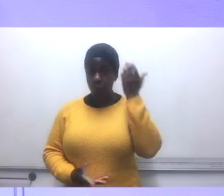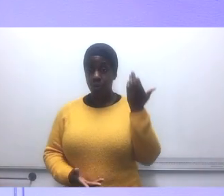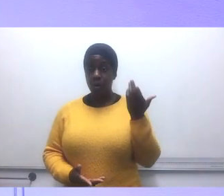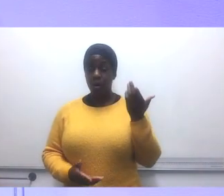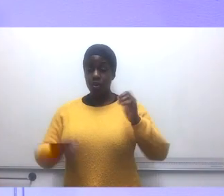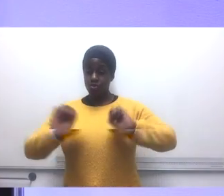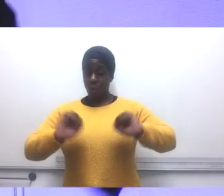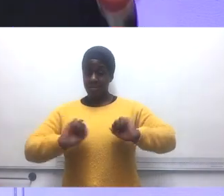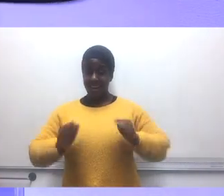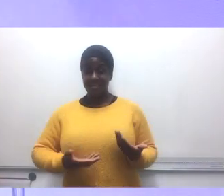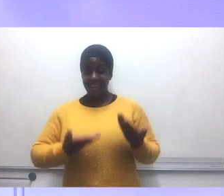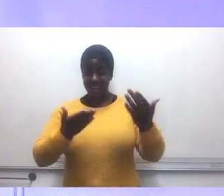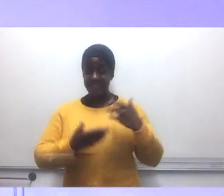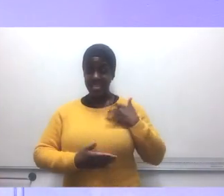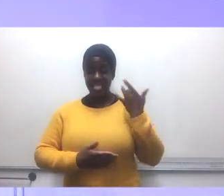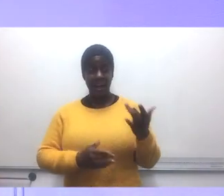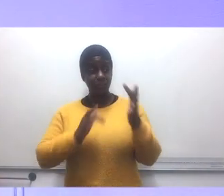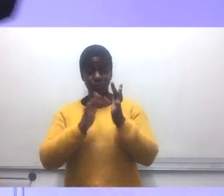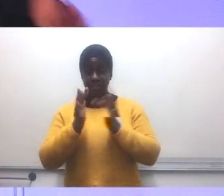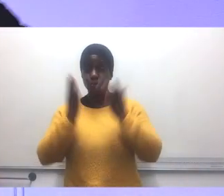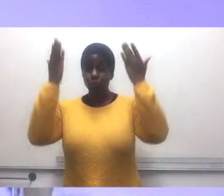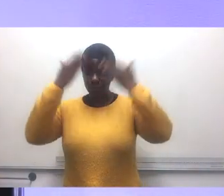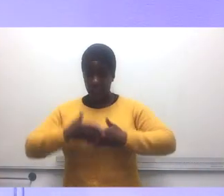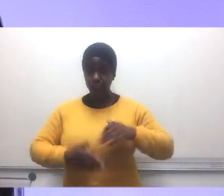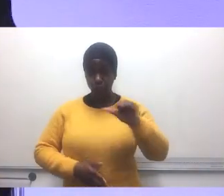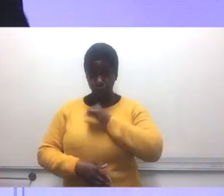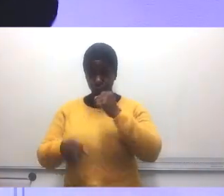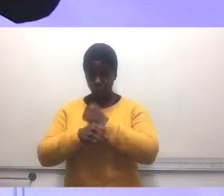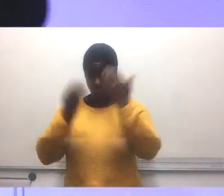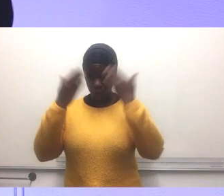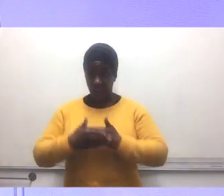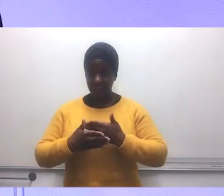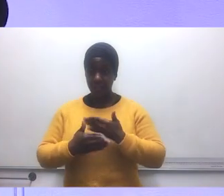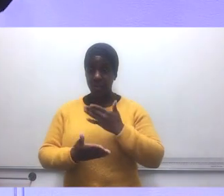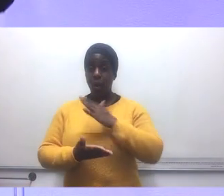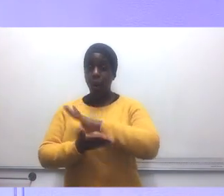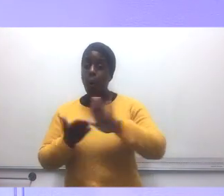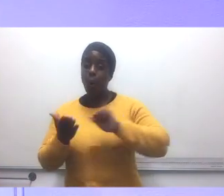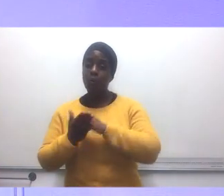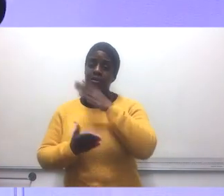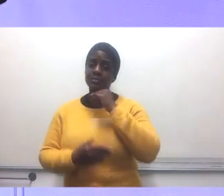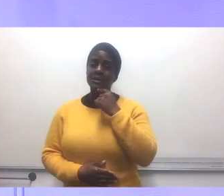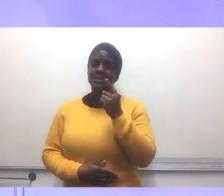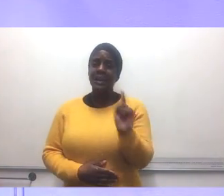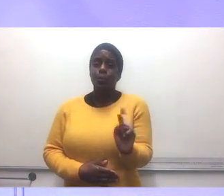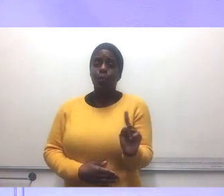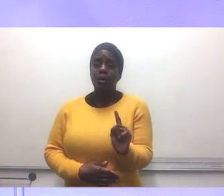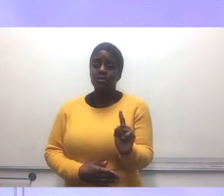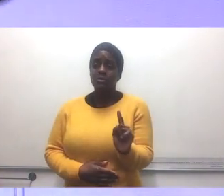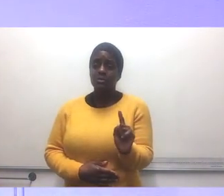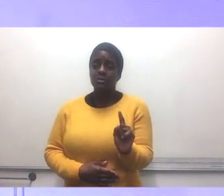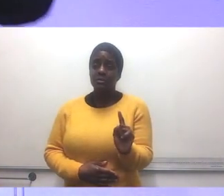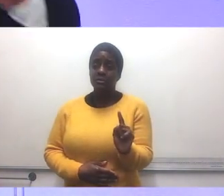your life to Jesus, tonight is the night. The Holy Spirit is saying, based upon